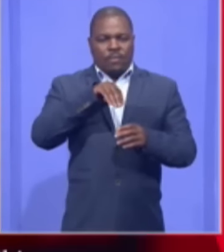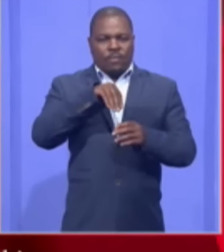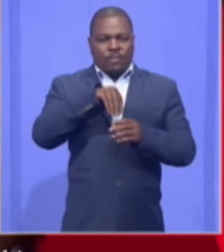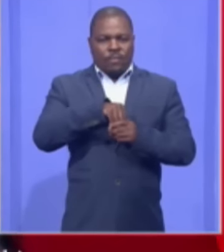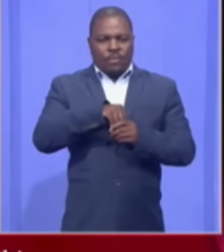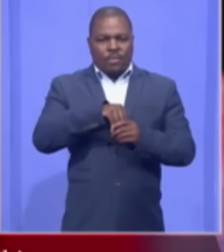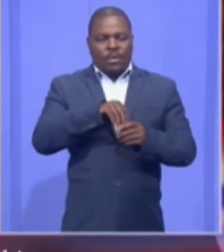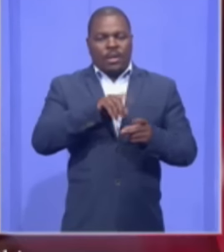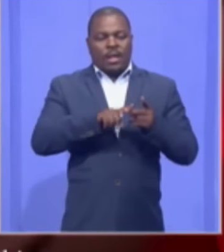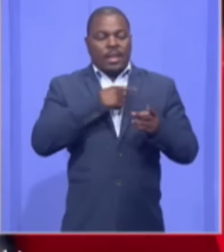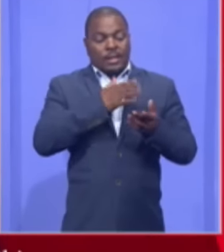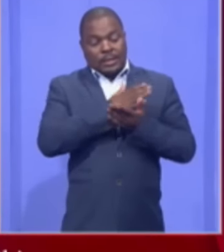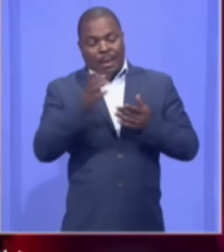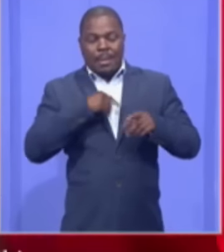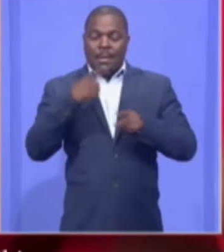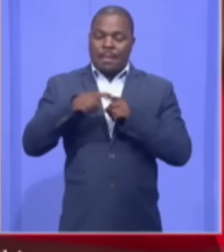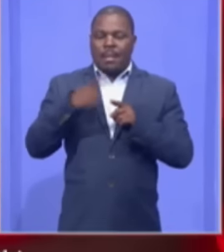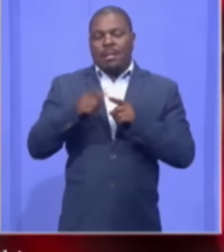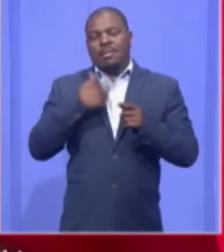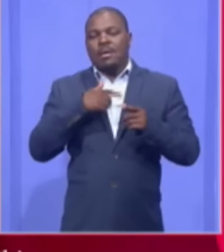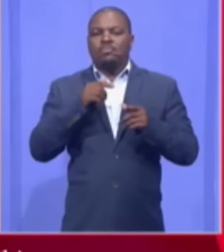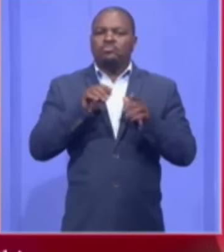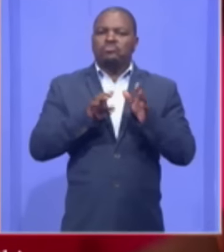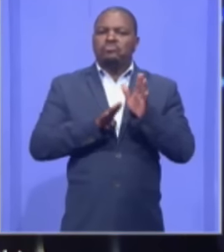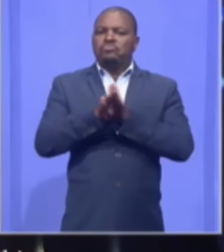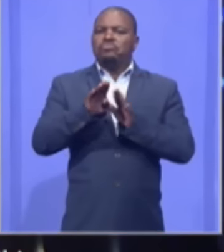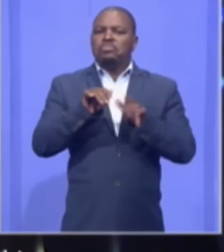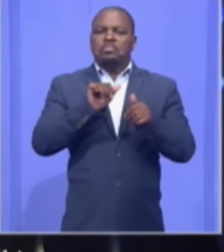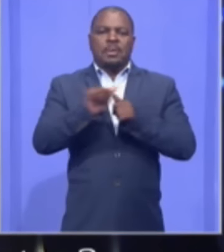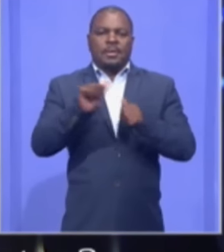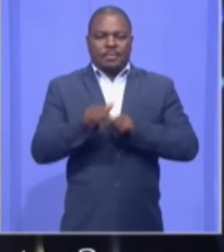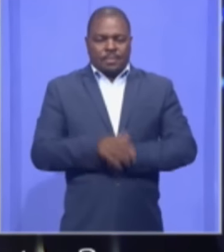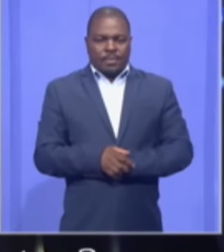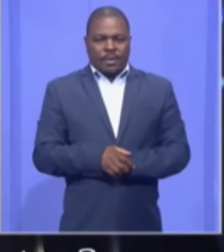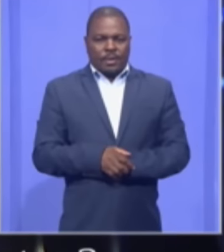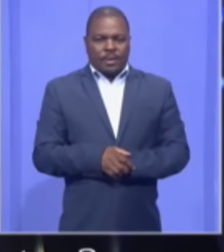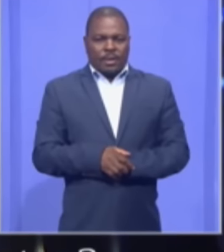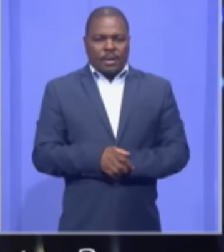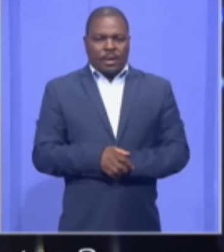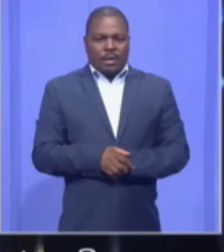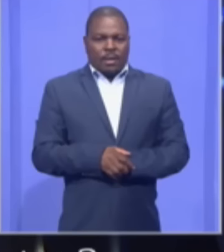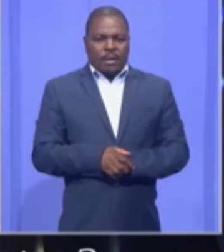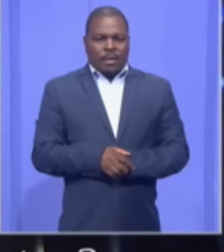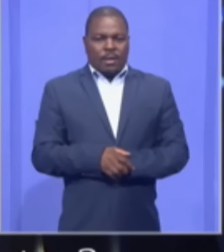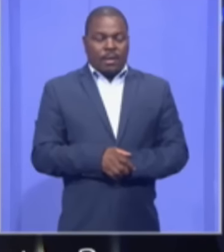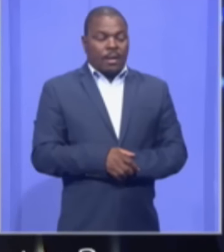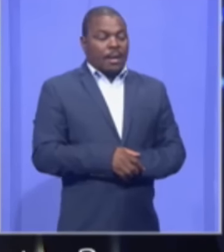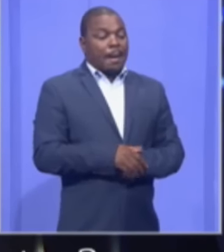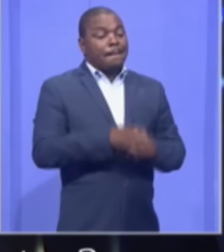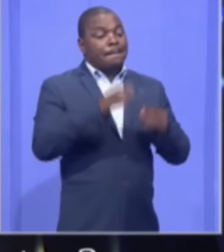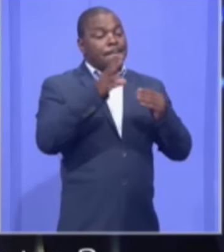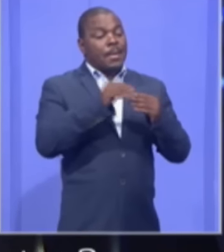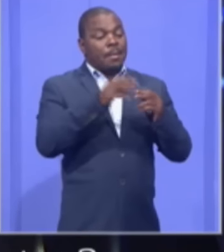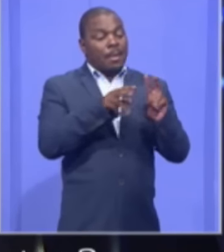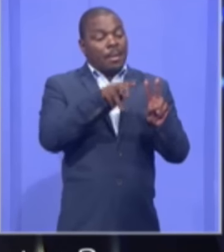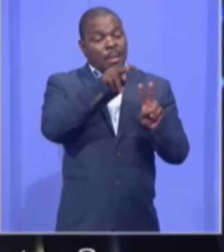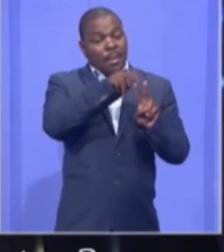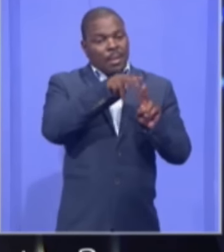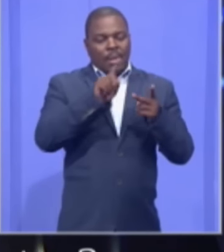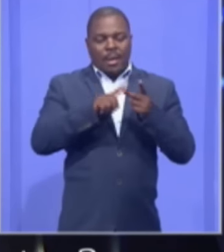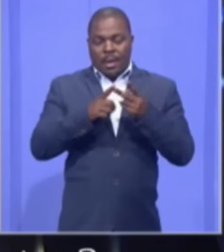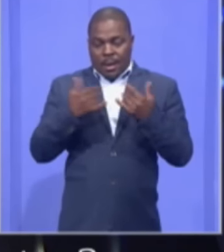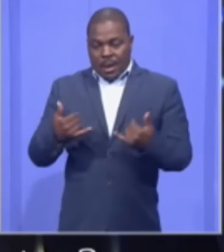di performileng ka tsela e makatsa. Ebe ke nnete ho le ho kae hore dikamano dipakeng tsa ditho tse pedi le boetapele